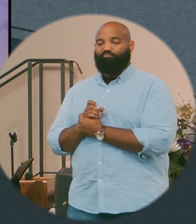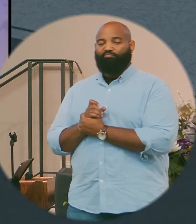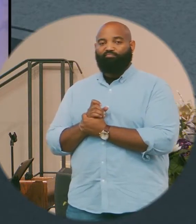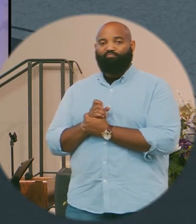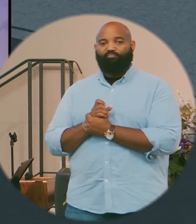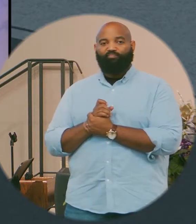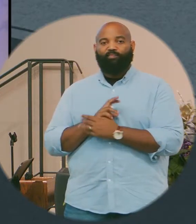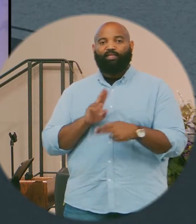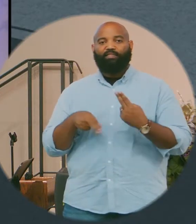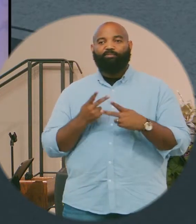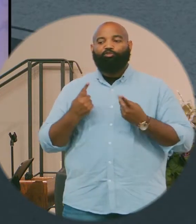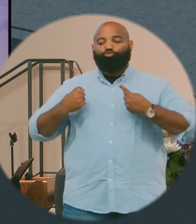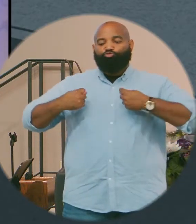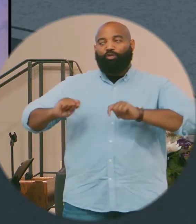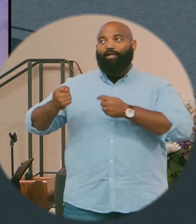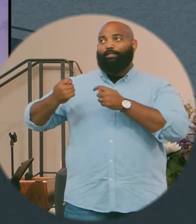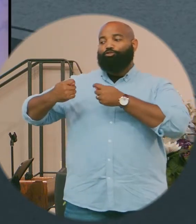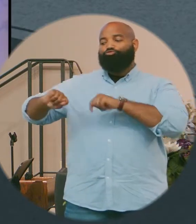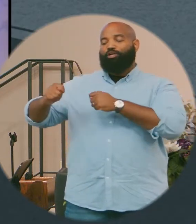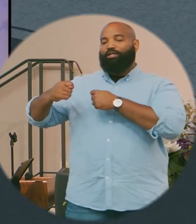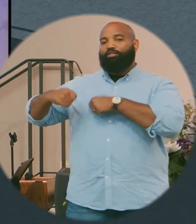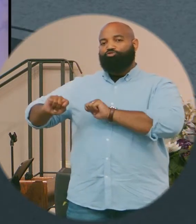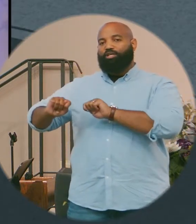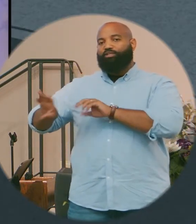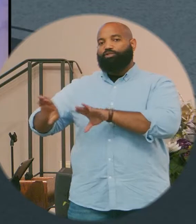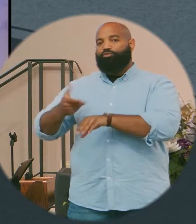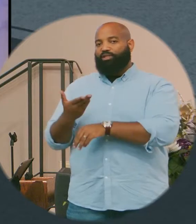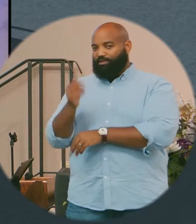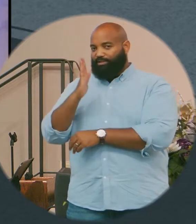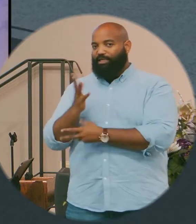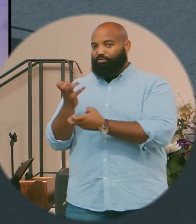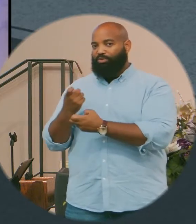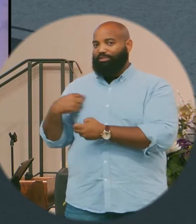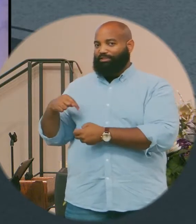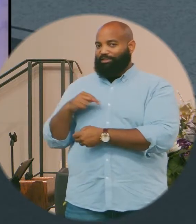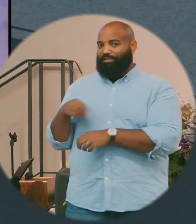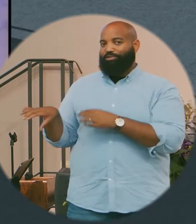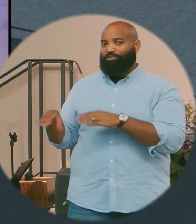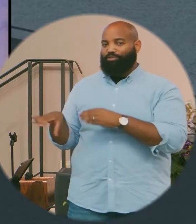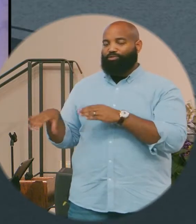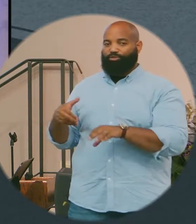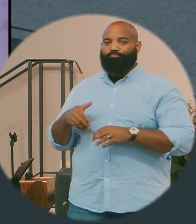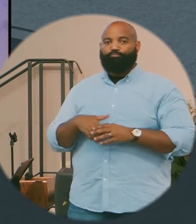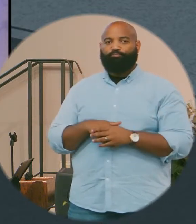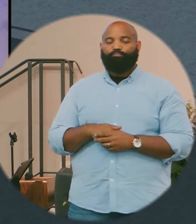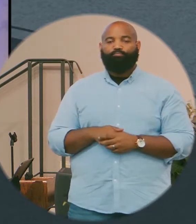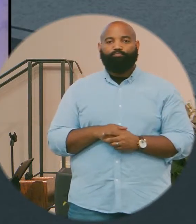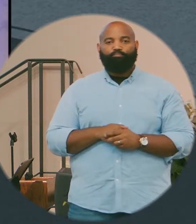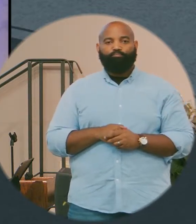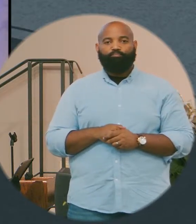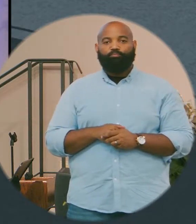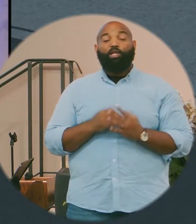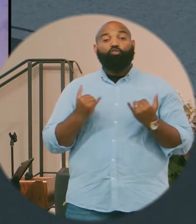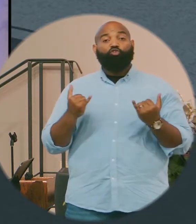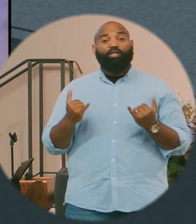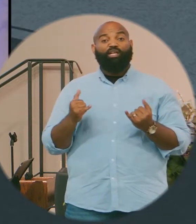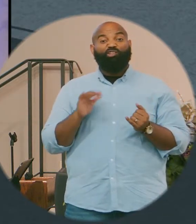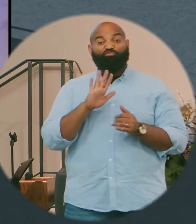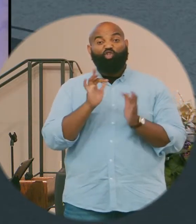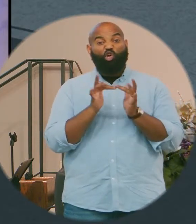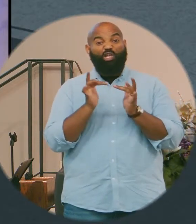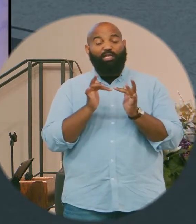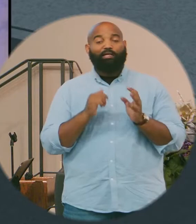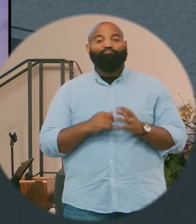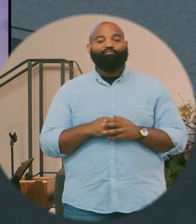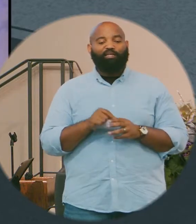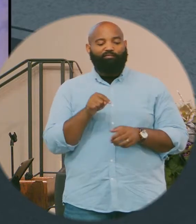intentional work that we put in. And so on the screen, they have a link.